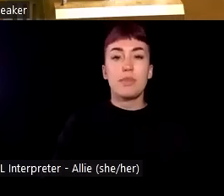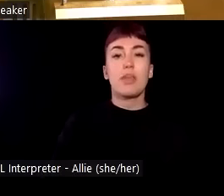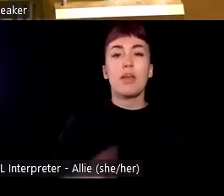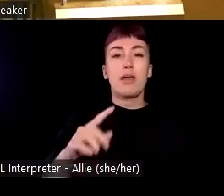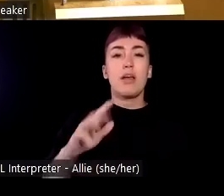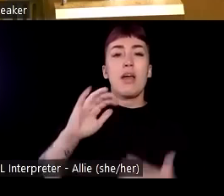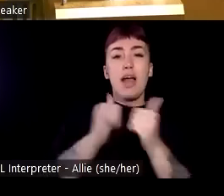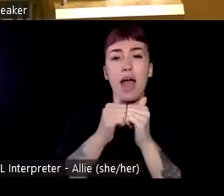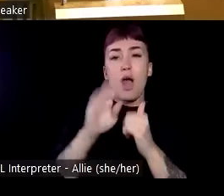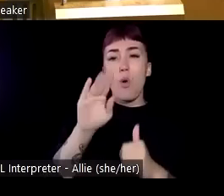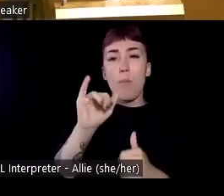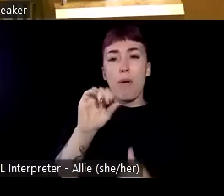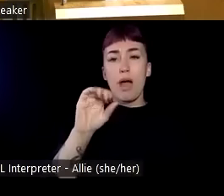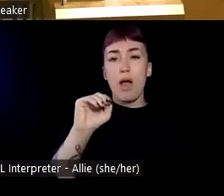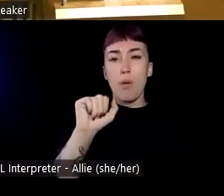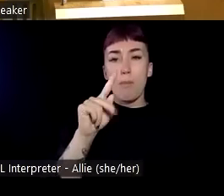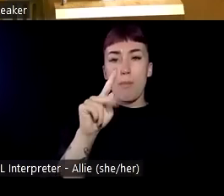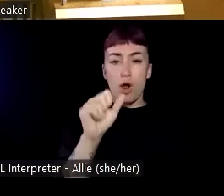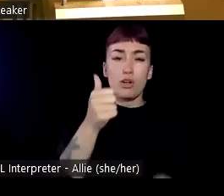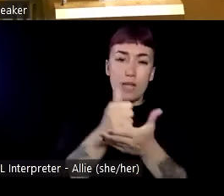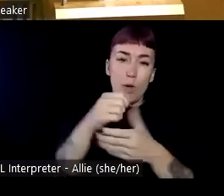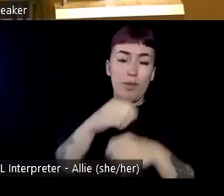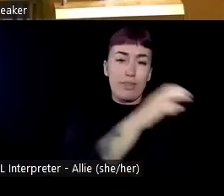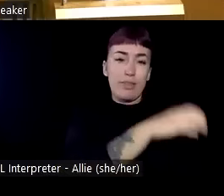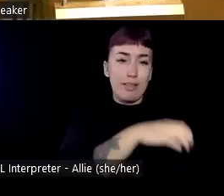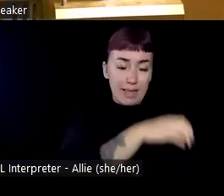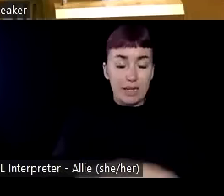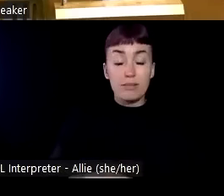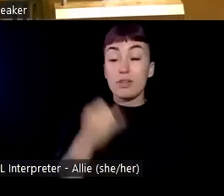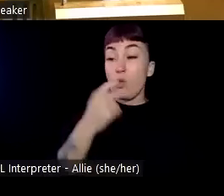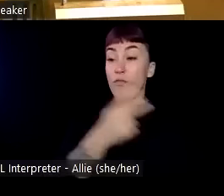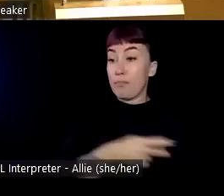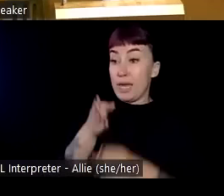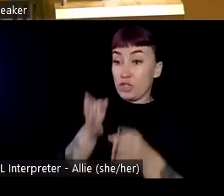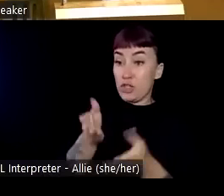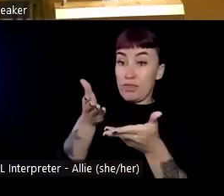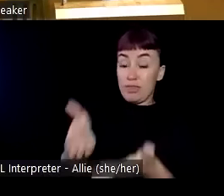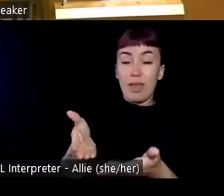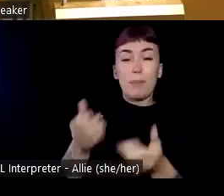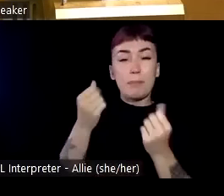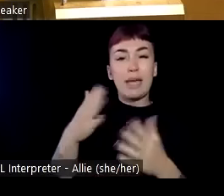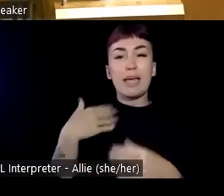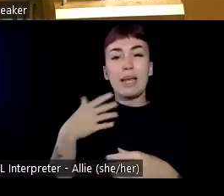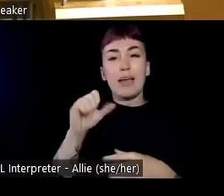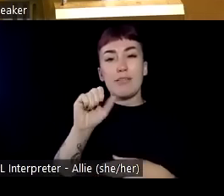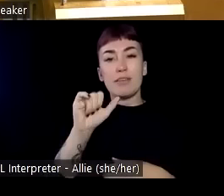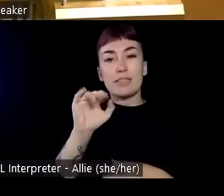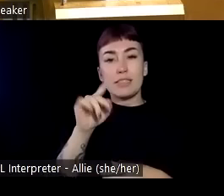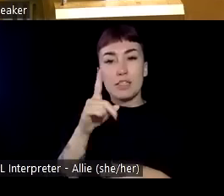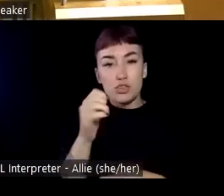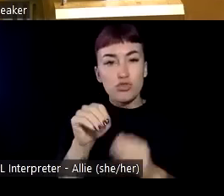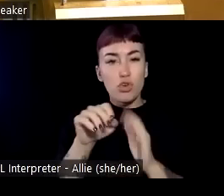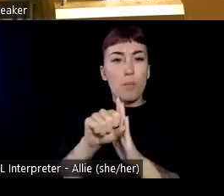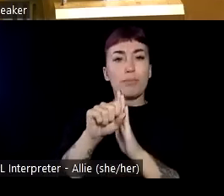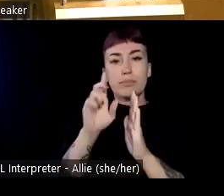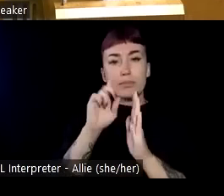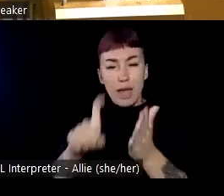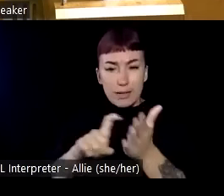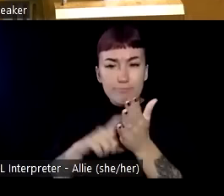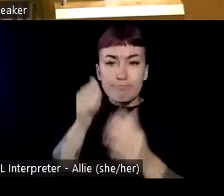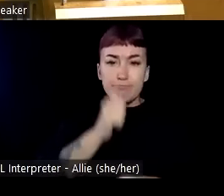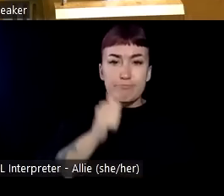how do biomarkers help us in the clinic? So when I have a patient sitting in front of me, many of the syndromes that I deal with day in and day out are